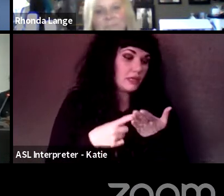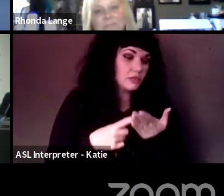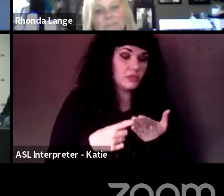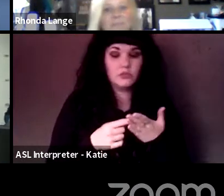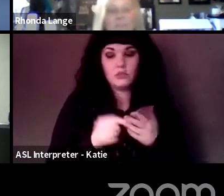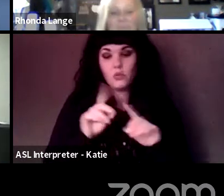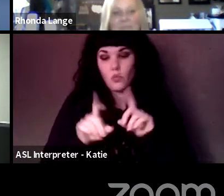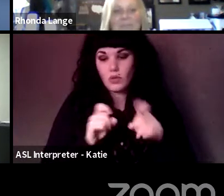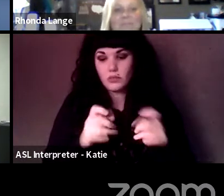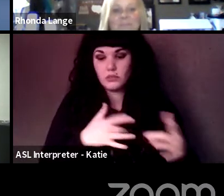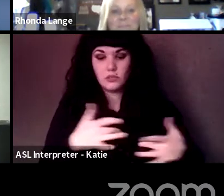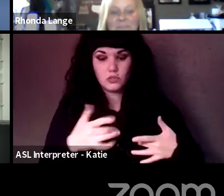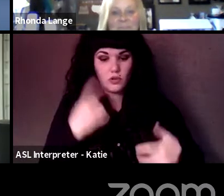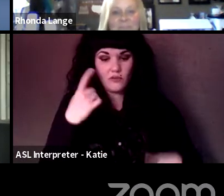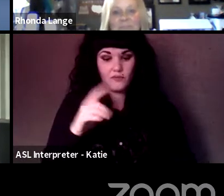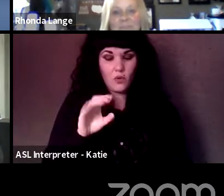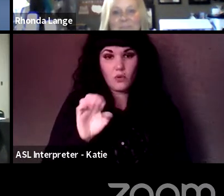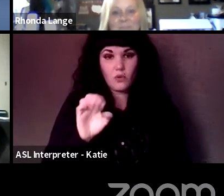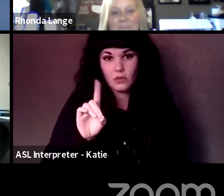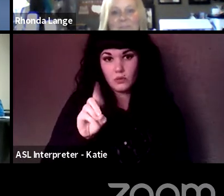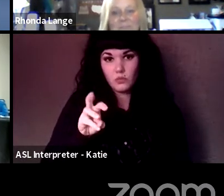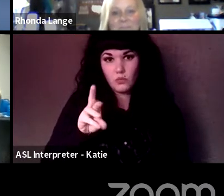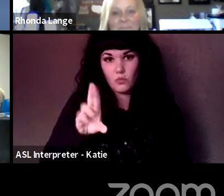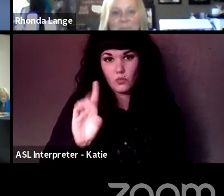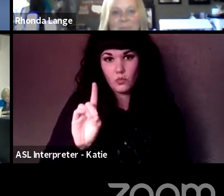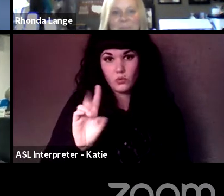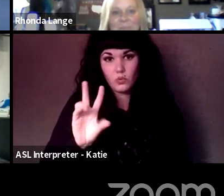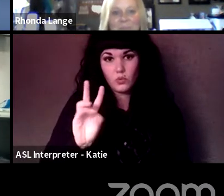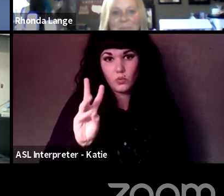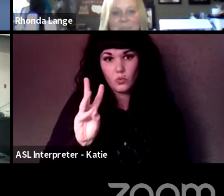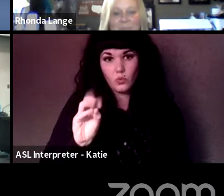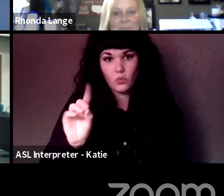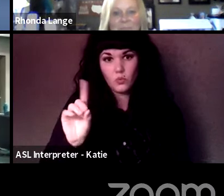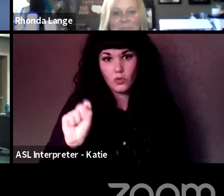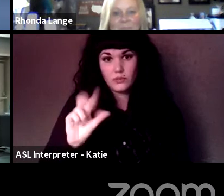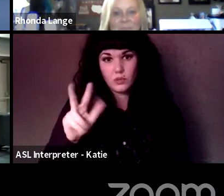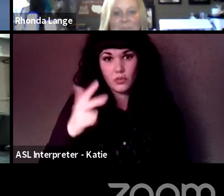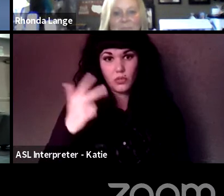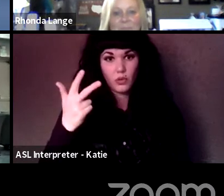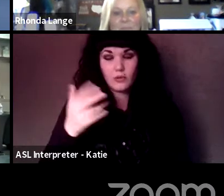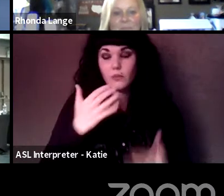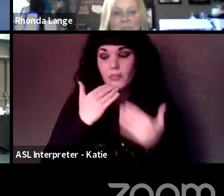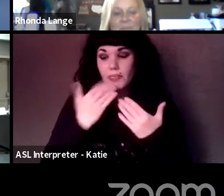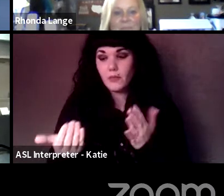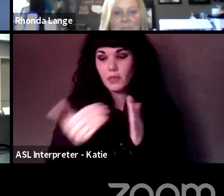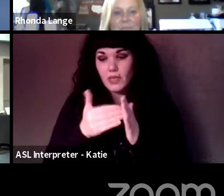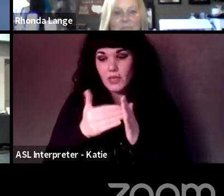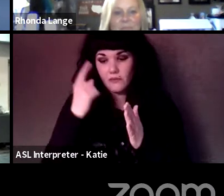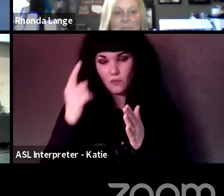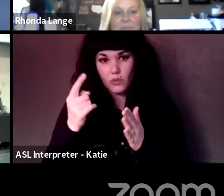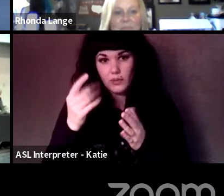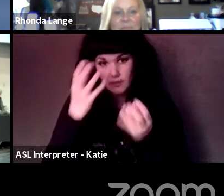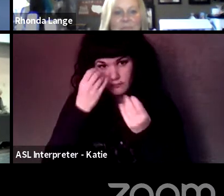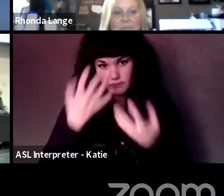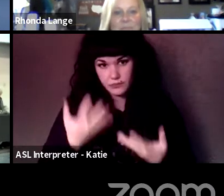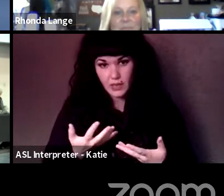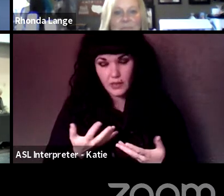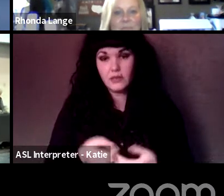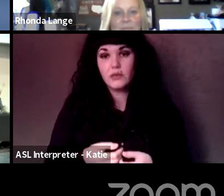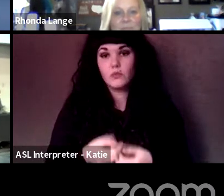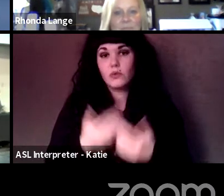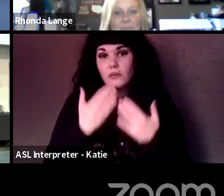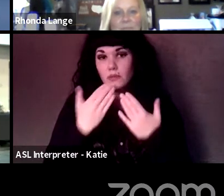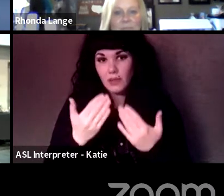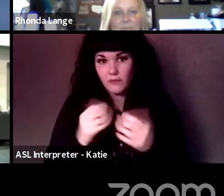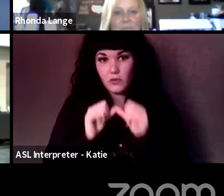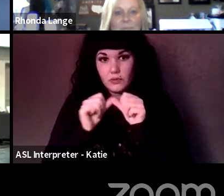Mr. Edward Woods III, we thank him again for that update, and we look forward to you keeping us abreast and keeping